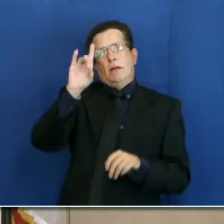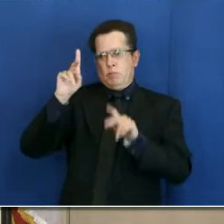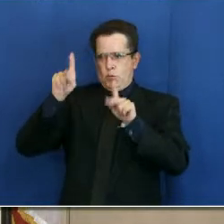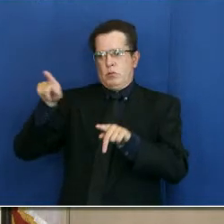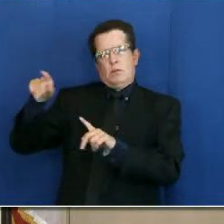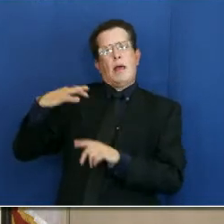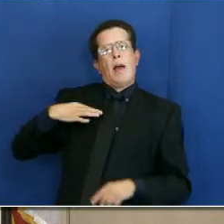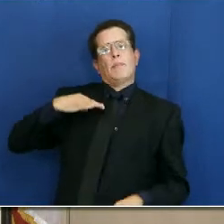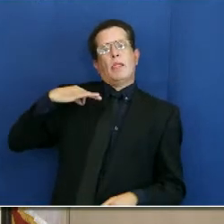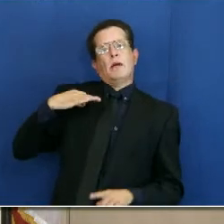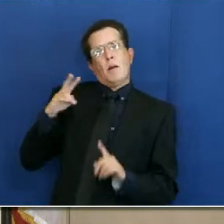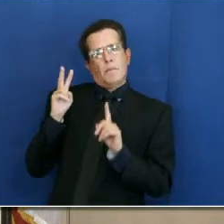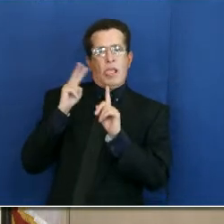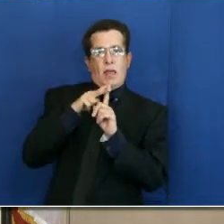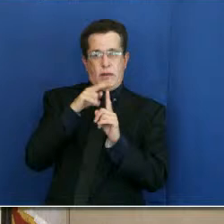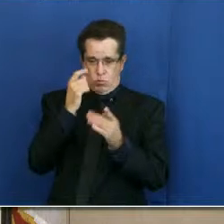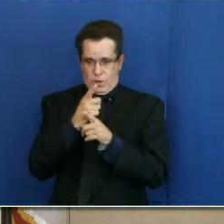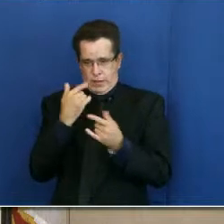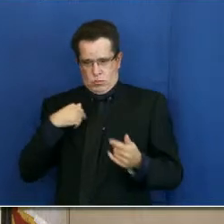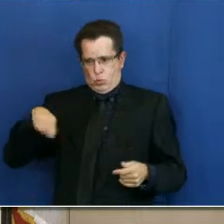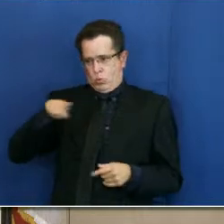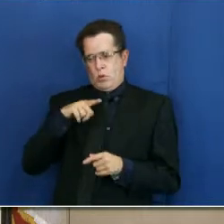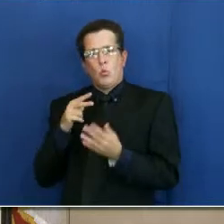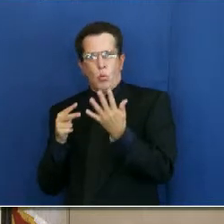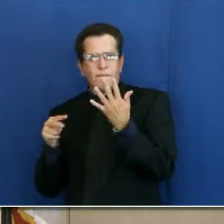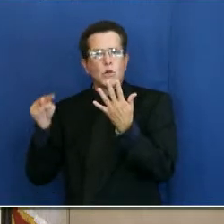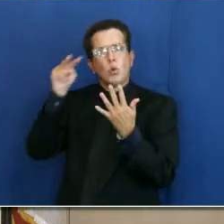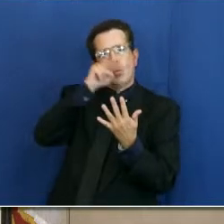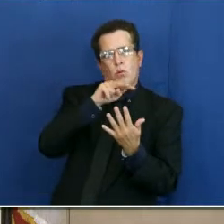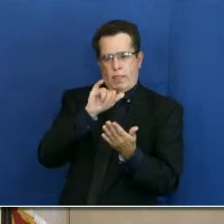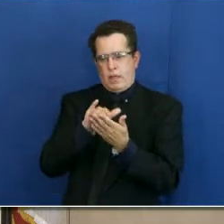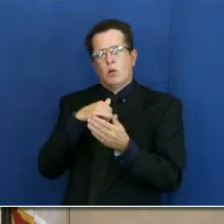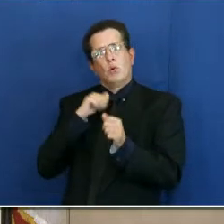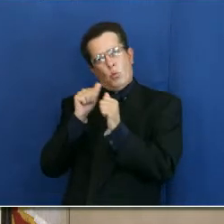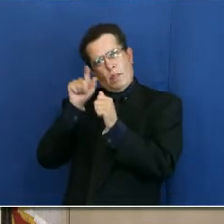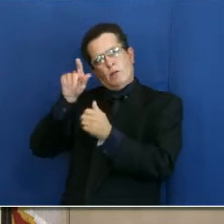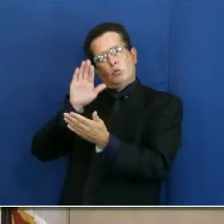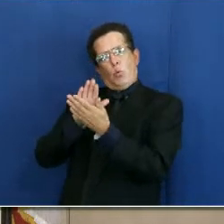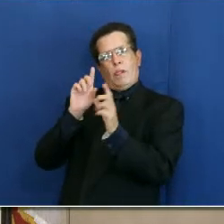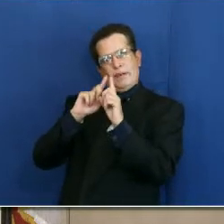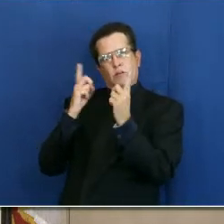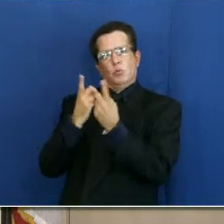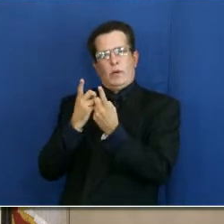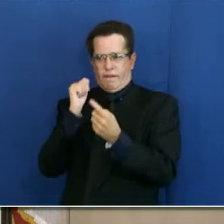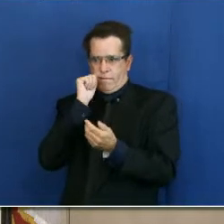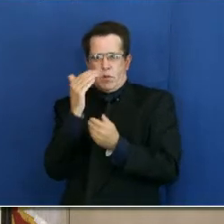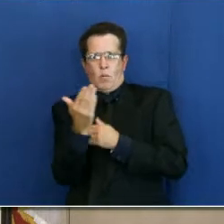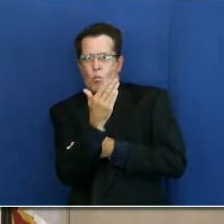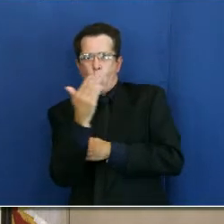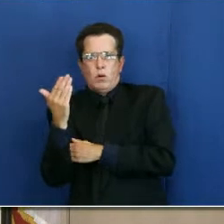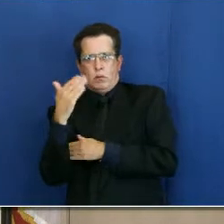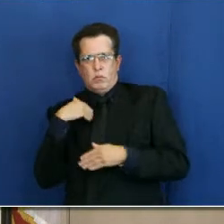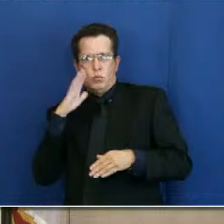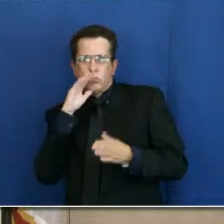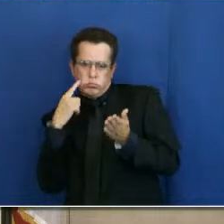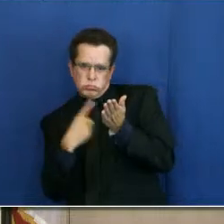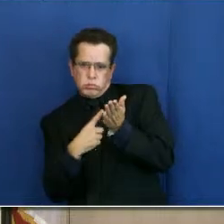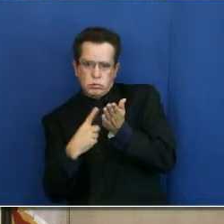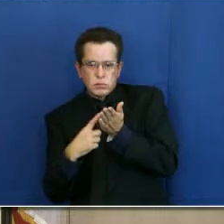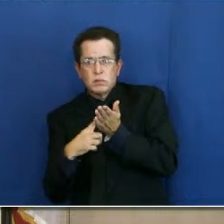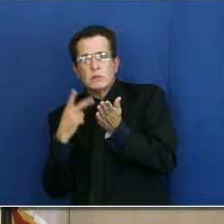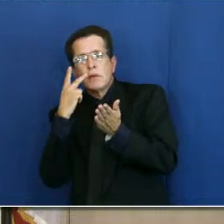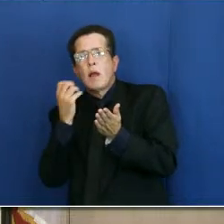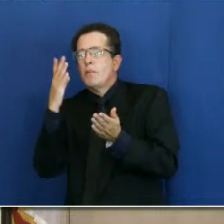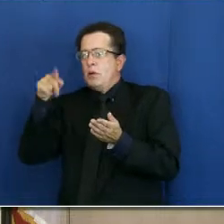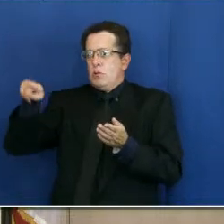applications. Our county staff are reviewing those, working with school districts. Every morning, we are going to reconcile the number of schools that have applied,